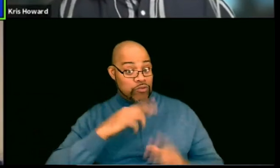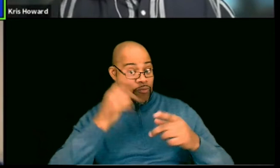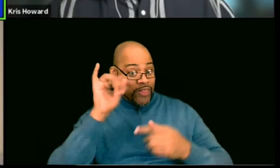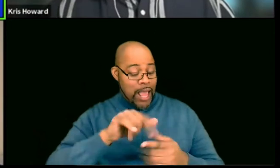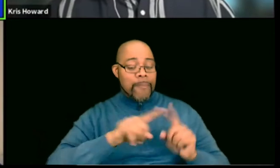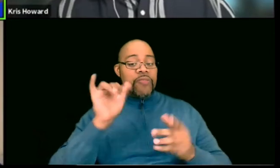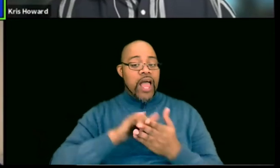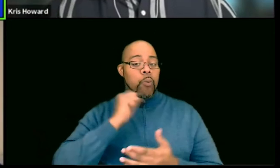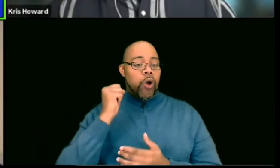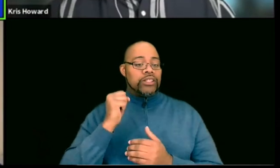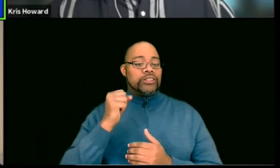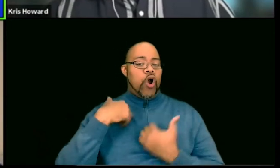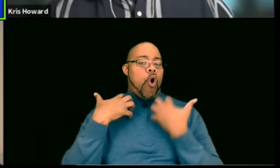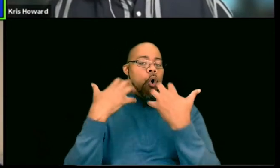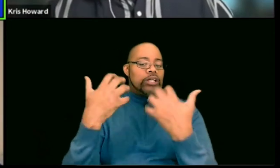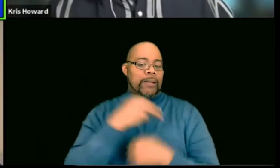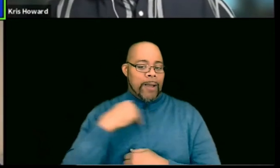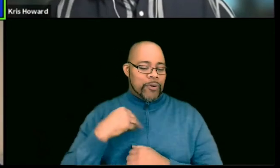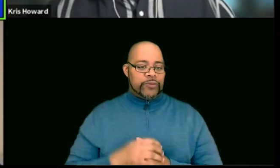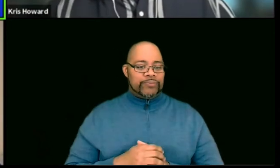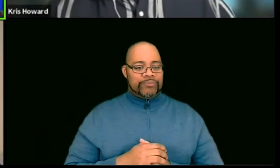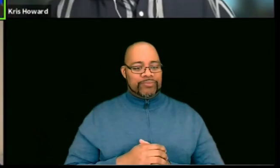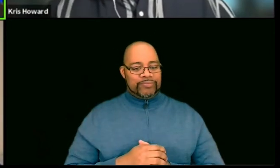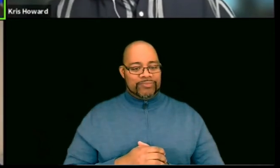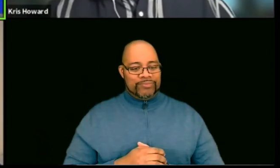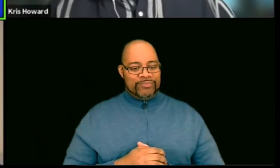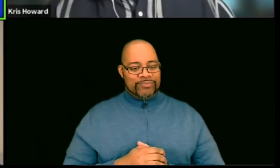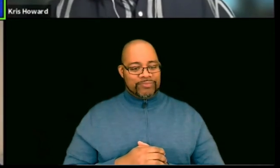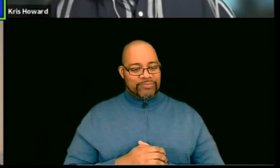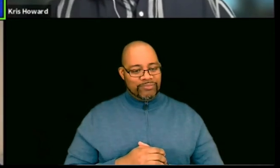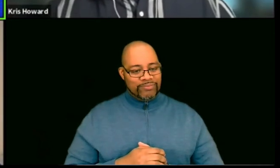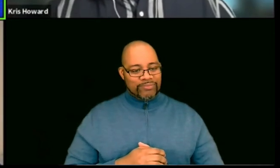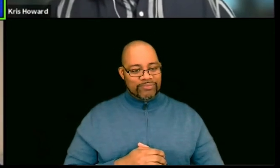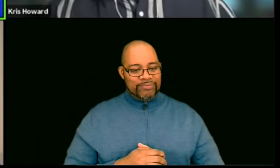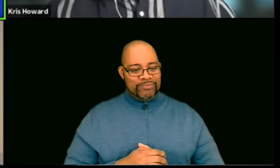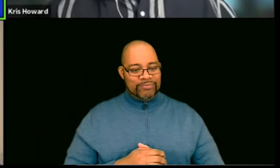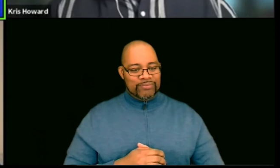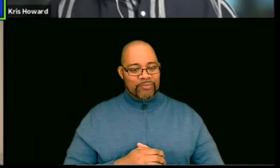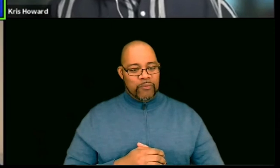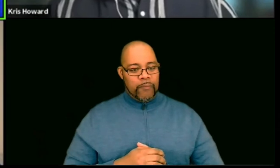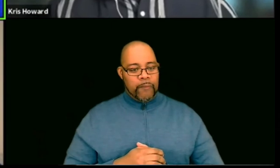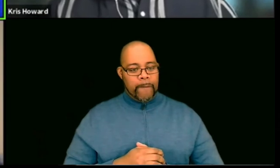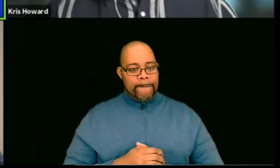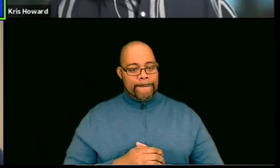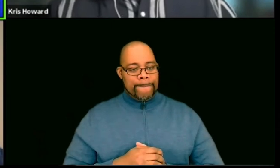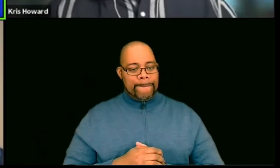have any response to that, but that was our audience answer. So yeah.